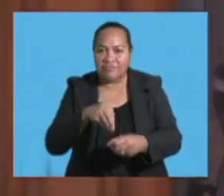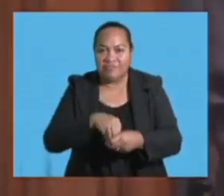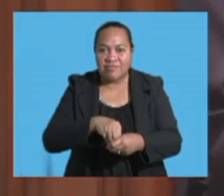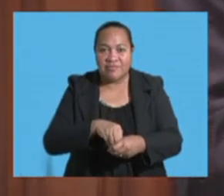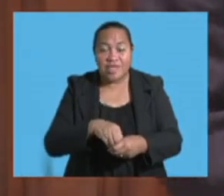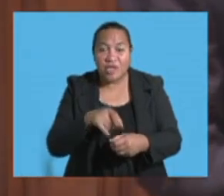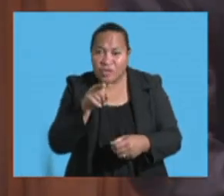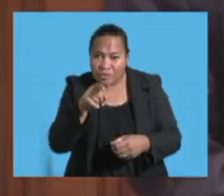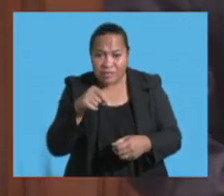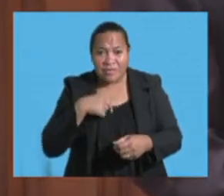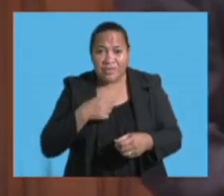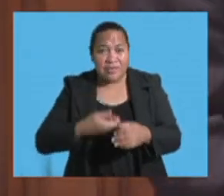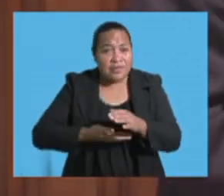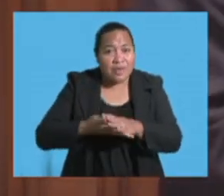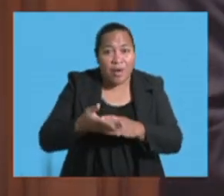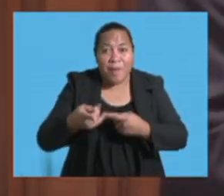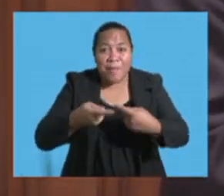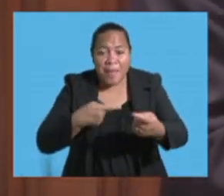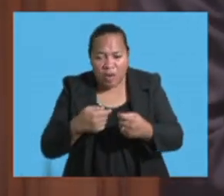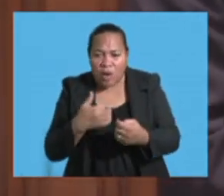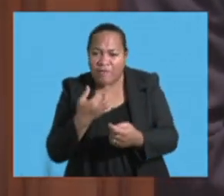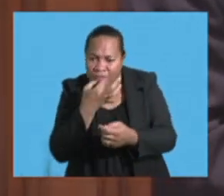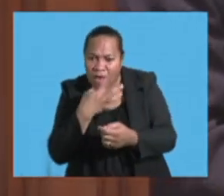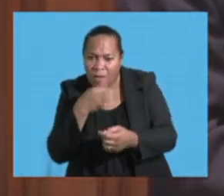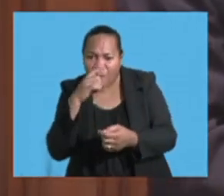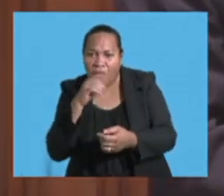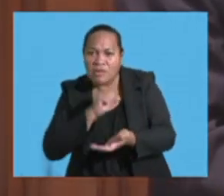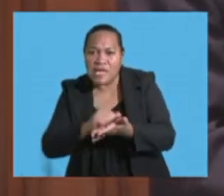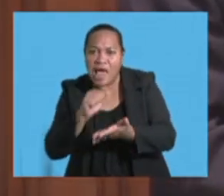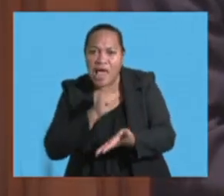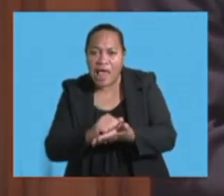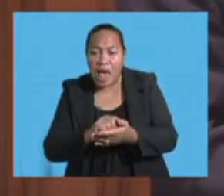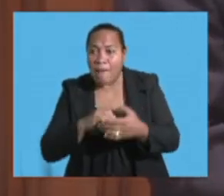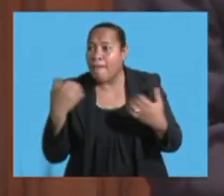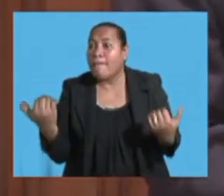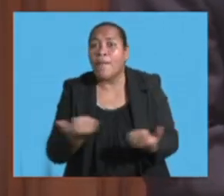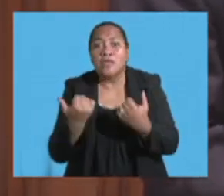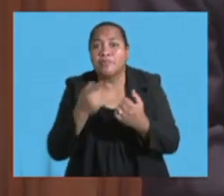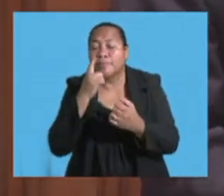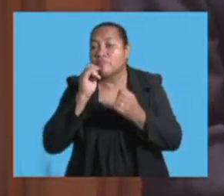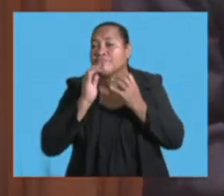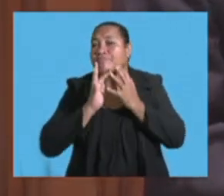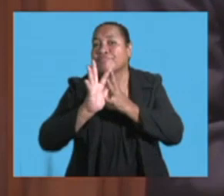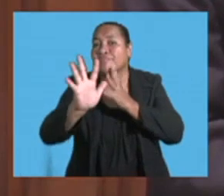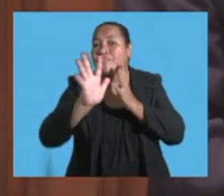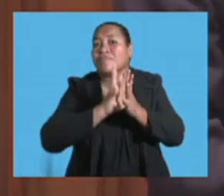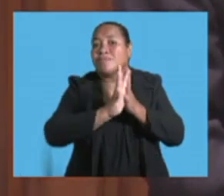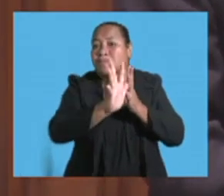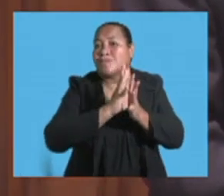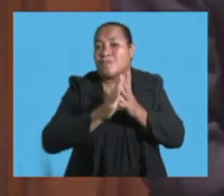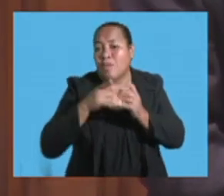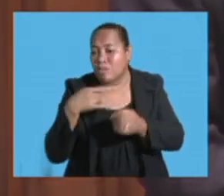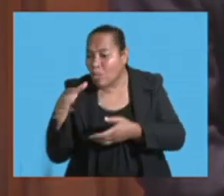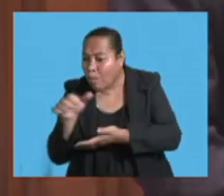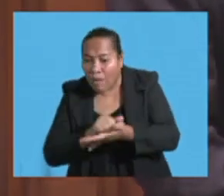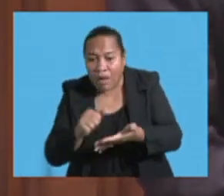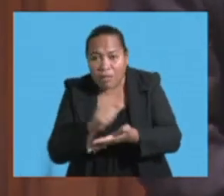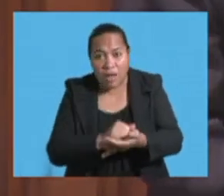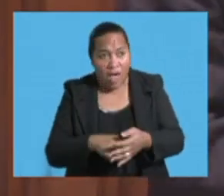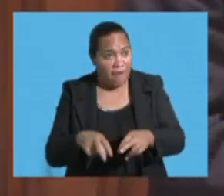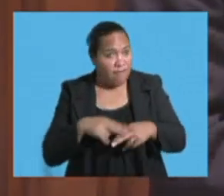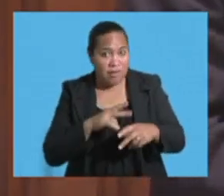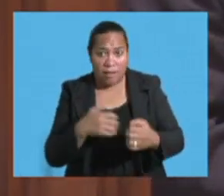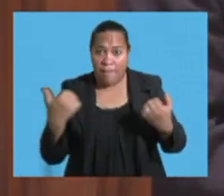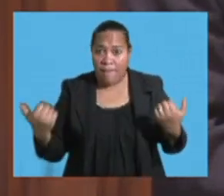to the market, there are only a handful of people selling, but the buyers are in hundreds. Fiji has plenty of land. We